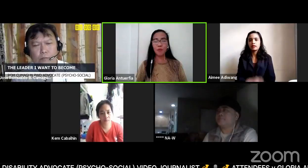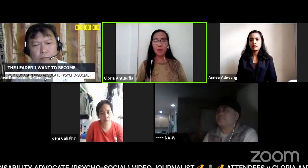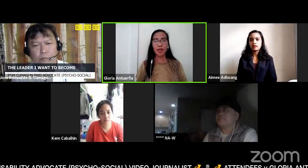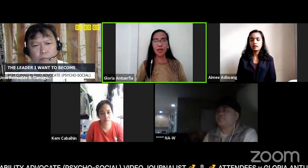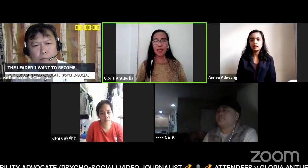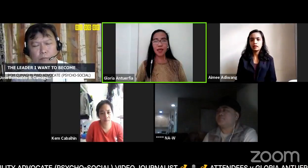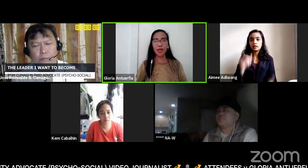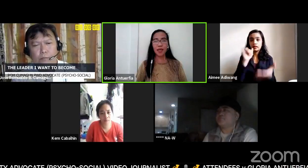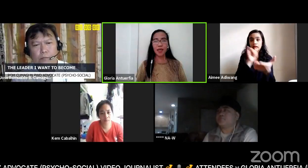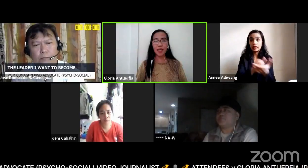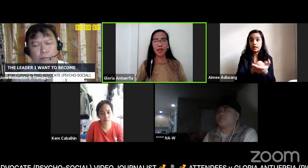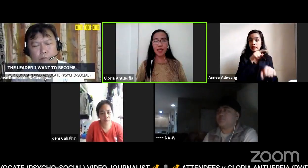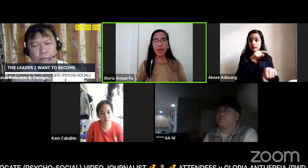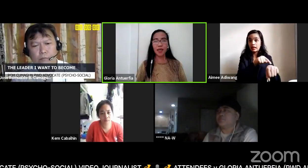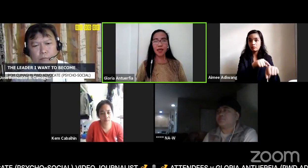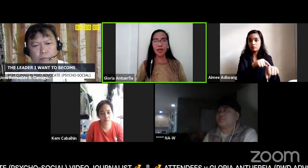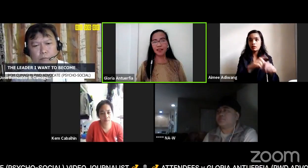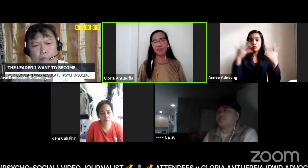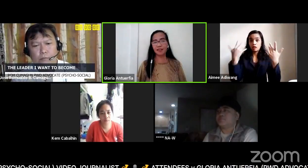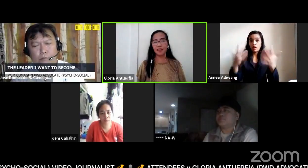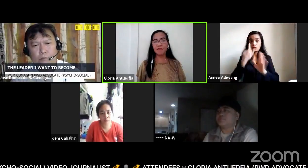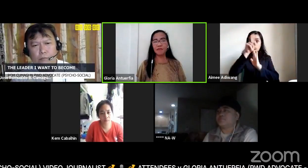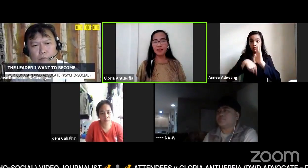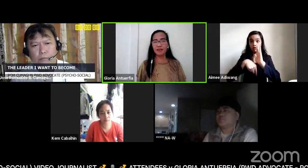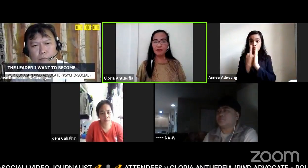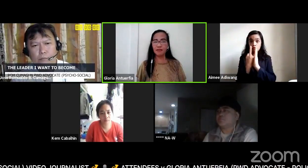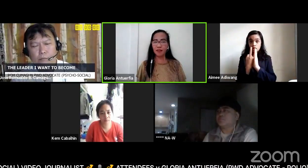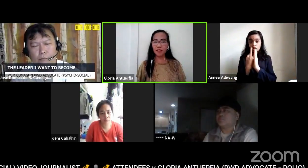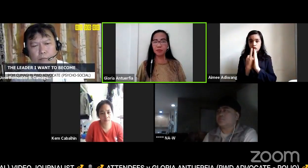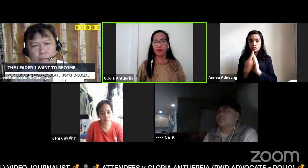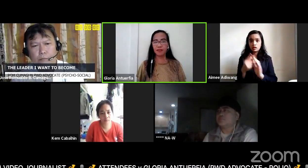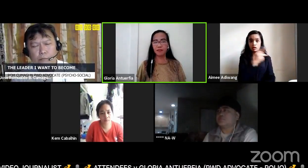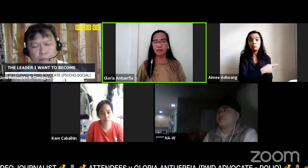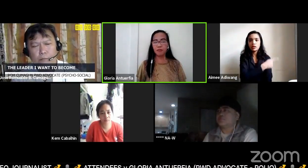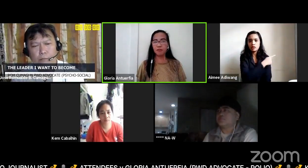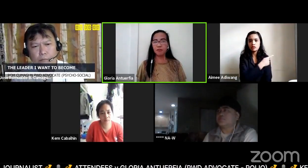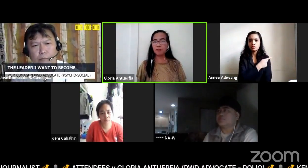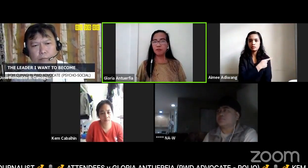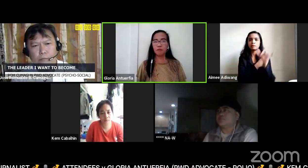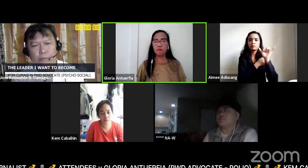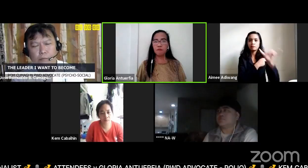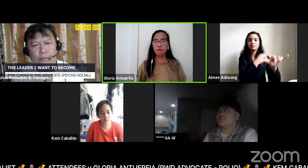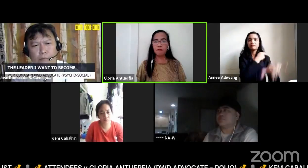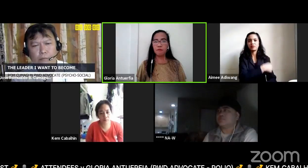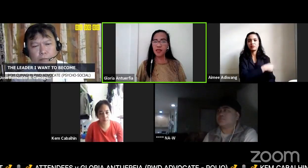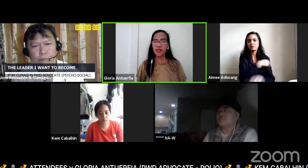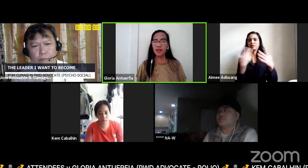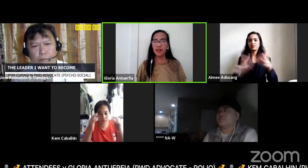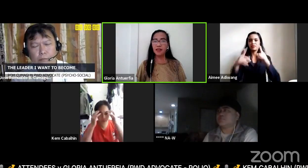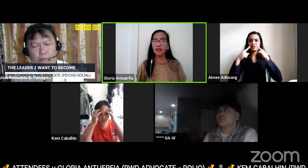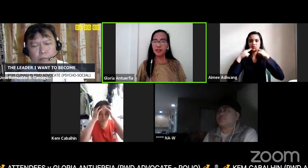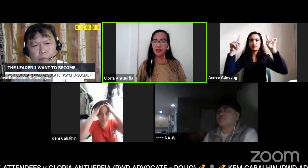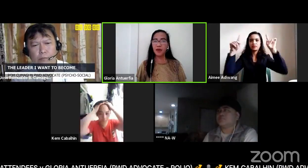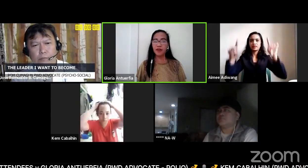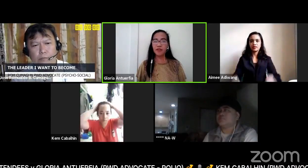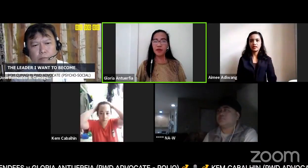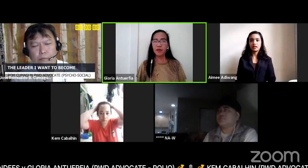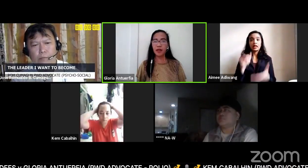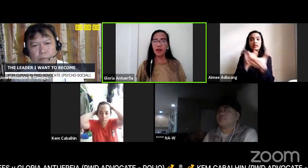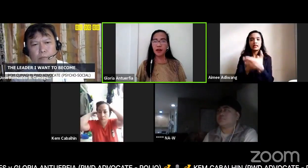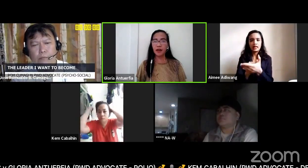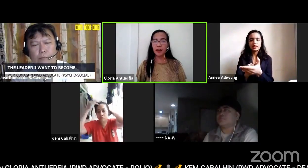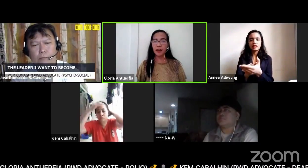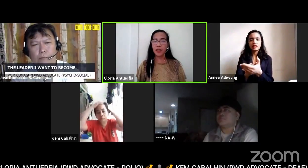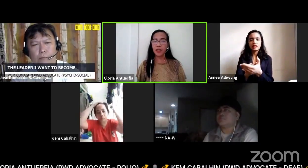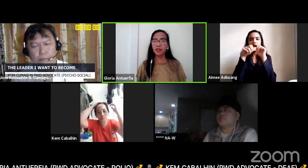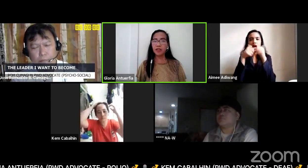at that moment, after 1 hour, the patient admitted in the hospital. So for me, that's one of